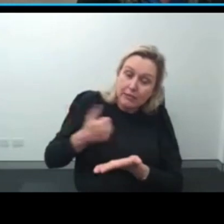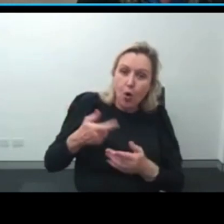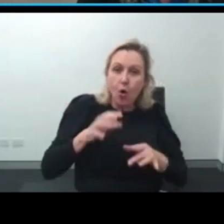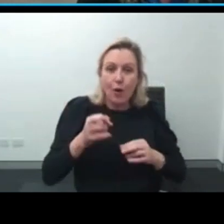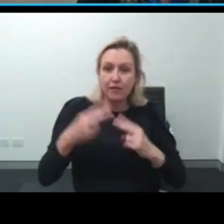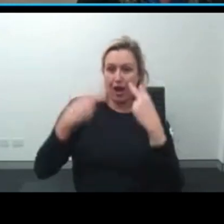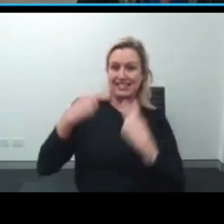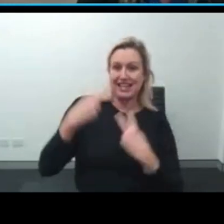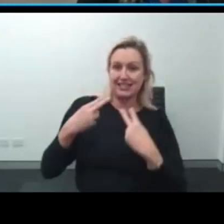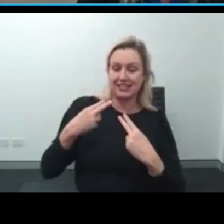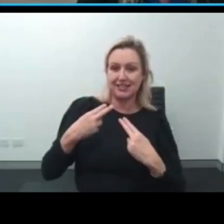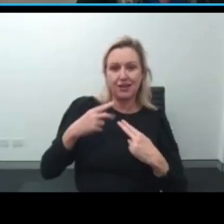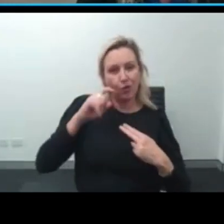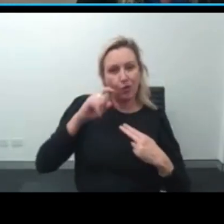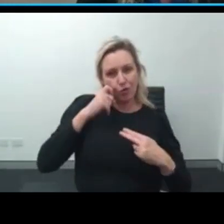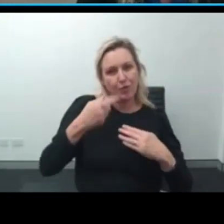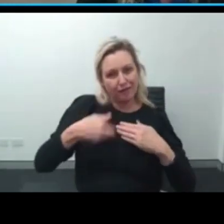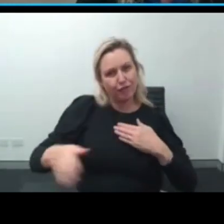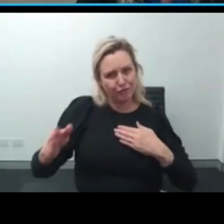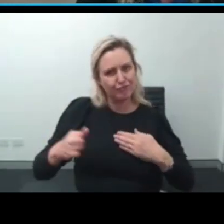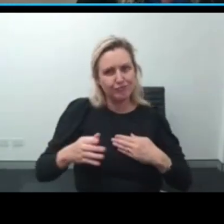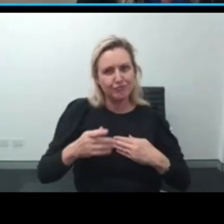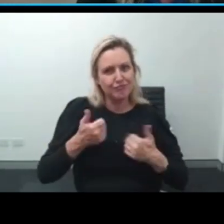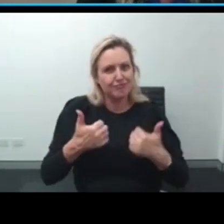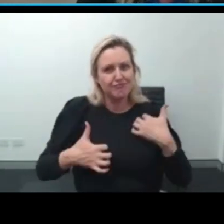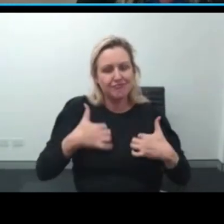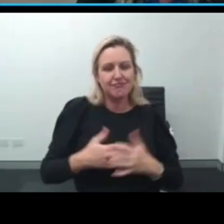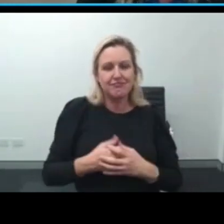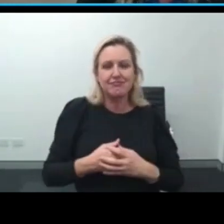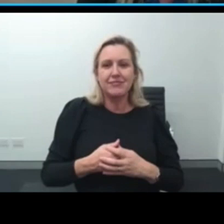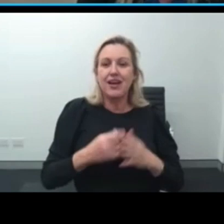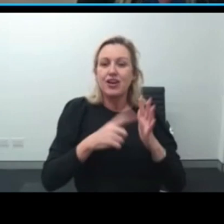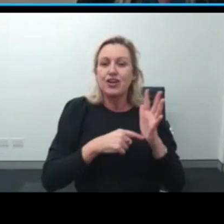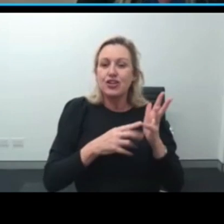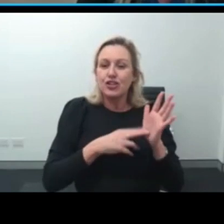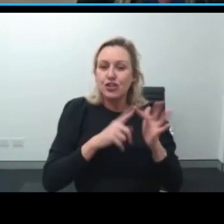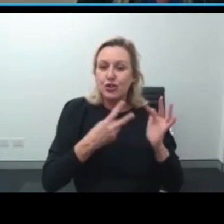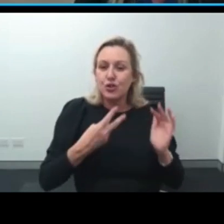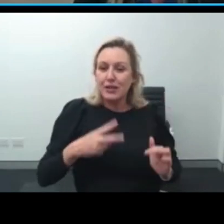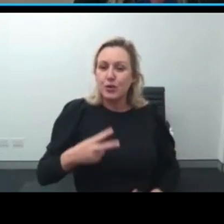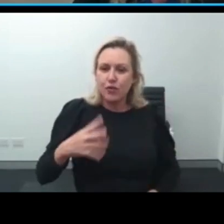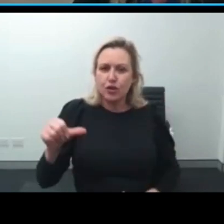for a package in the coming year. By June 2024, there'll be around